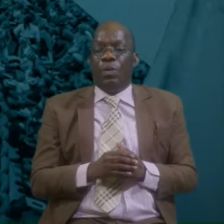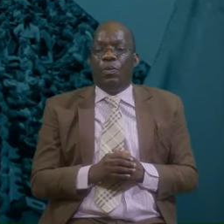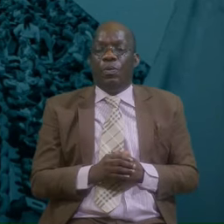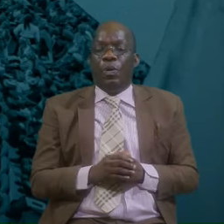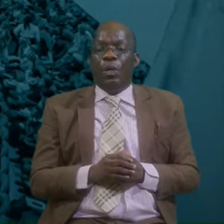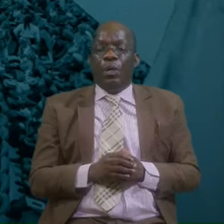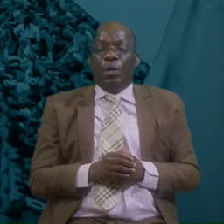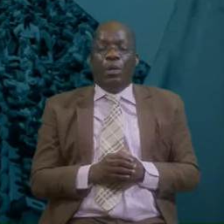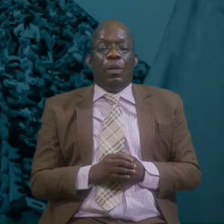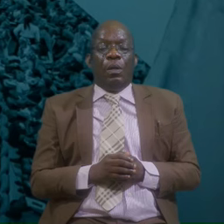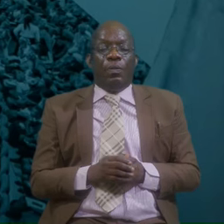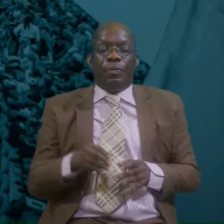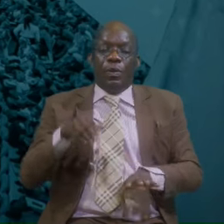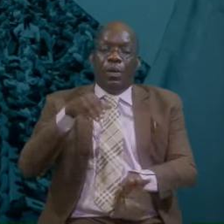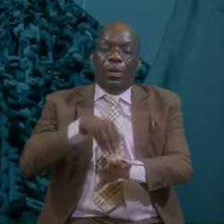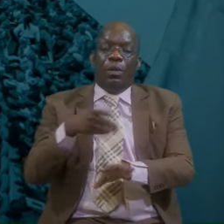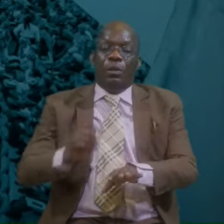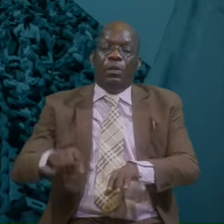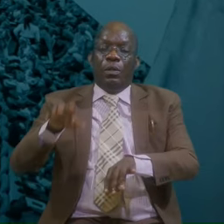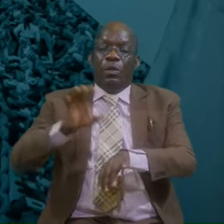church auditorium,